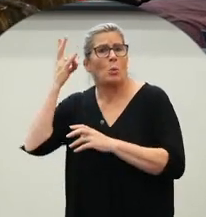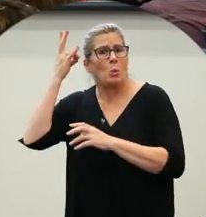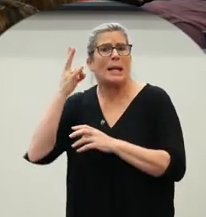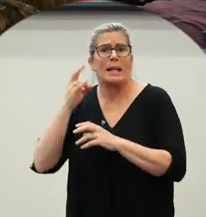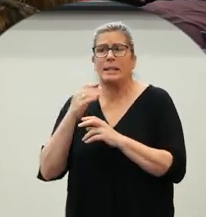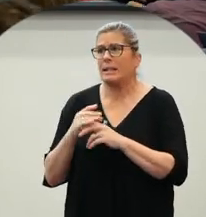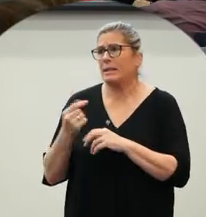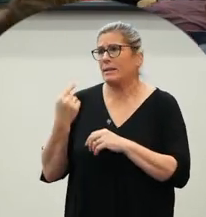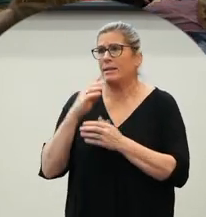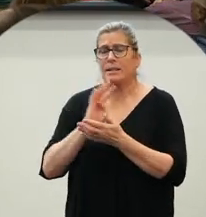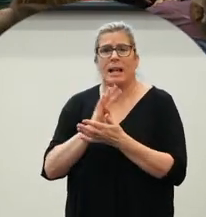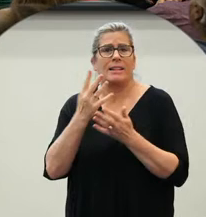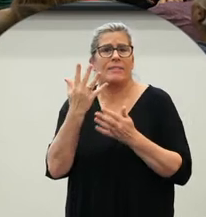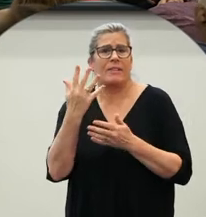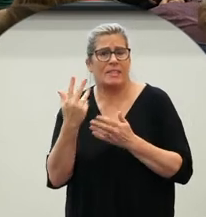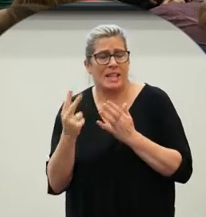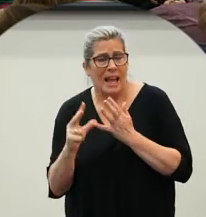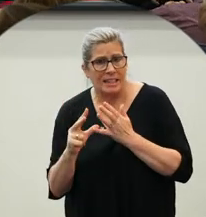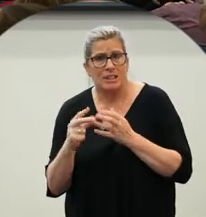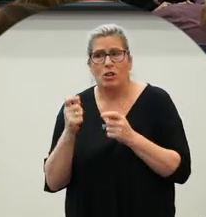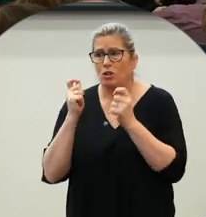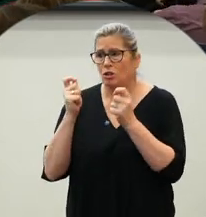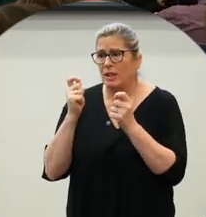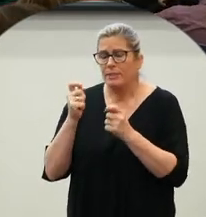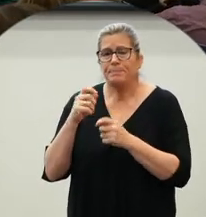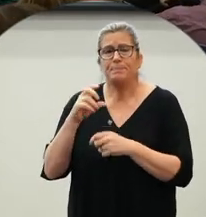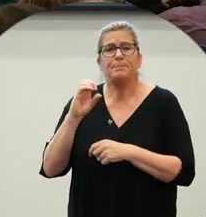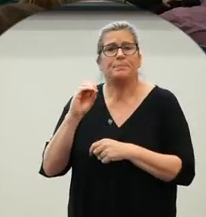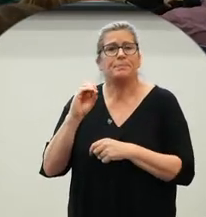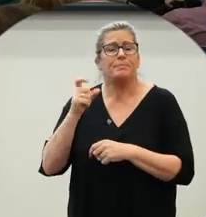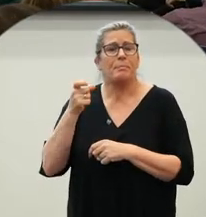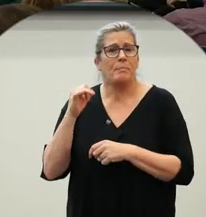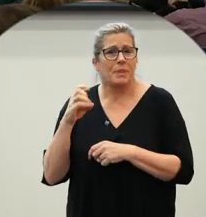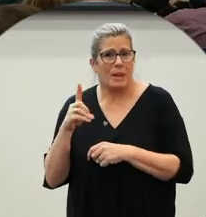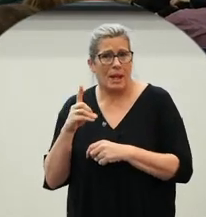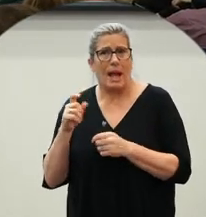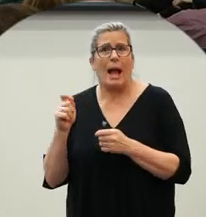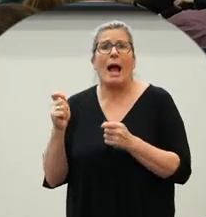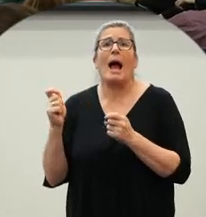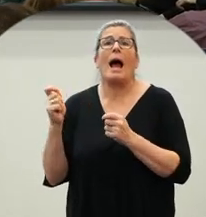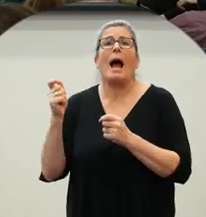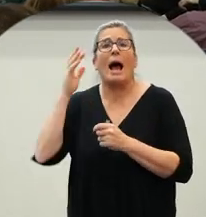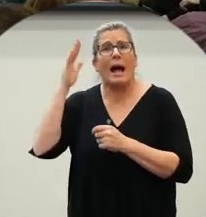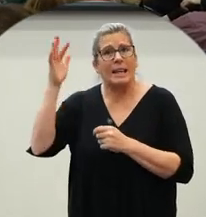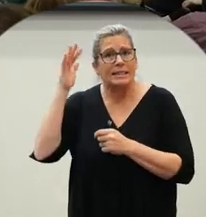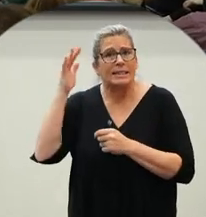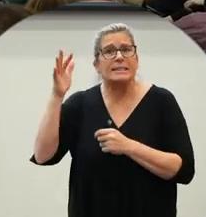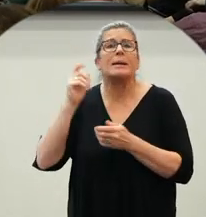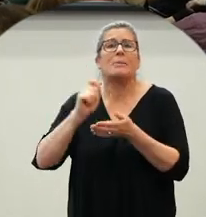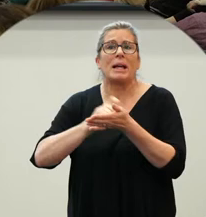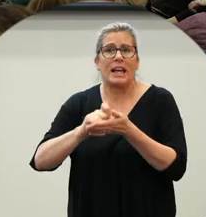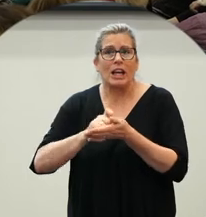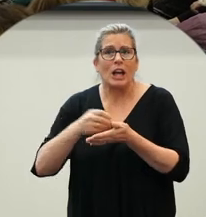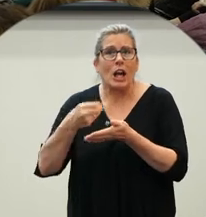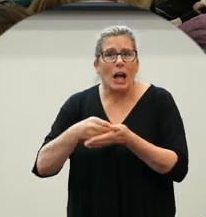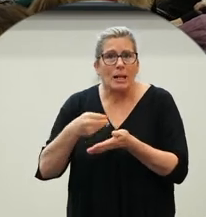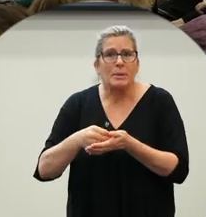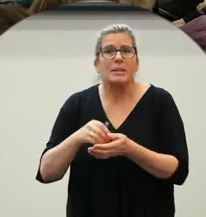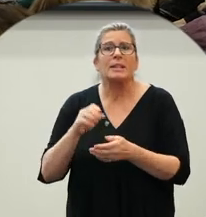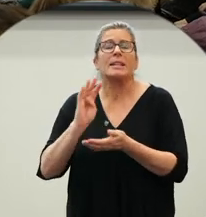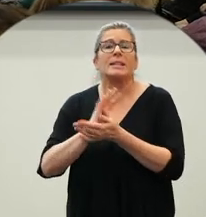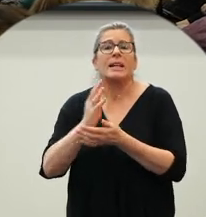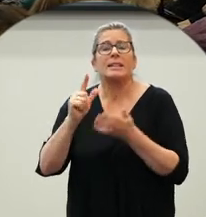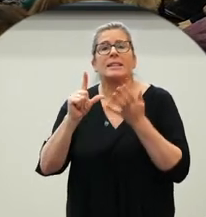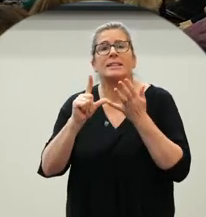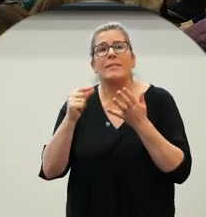1958, and training in Oxford as an academic economist. At 30, she commenced giving away her inheritance to the poor. And then in 1972,